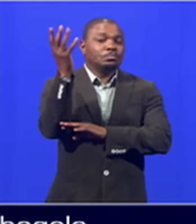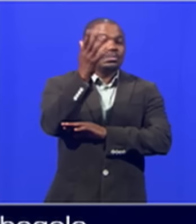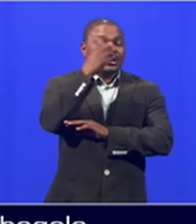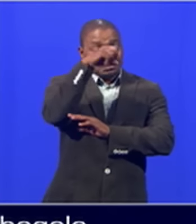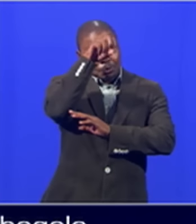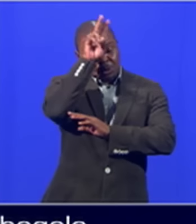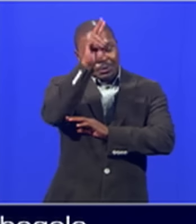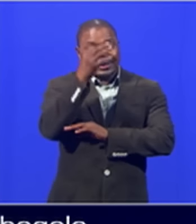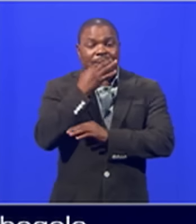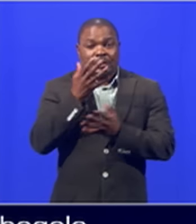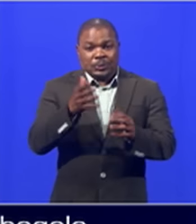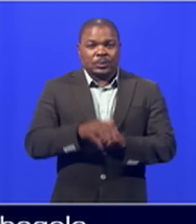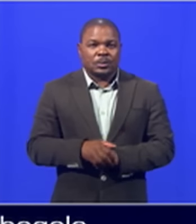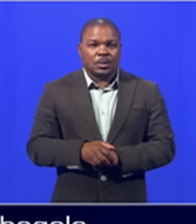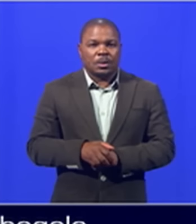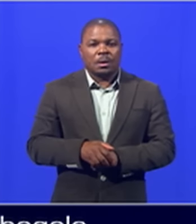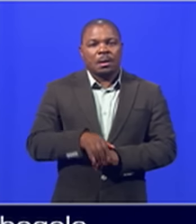Boksburg. Fana